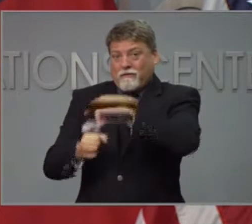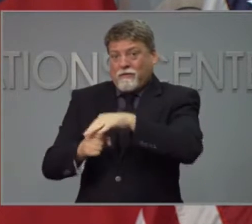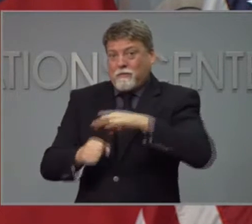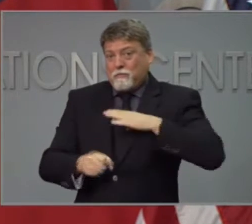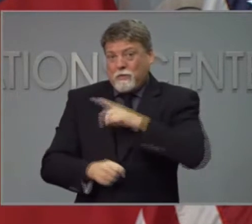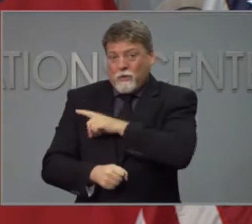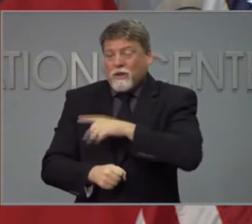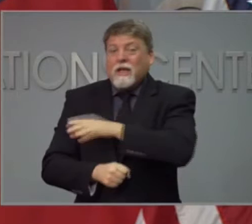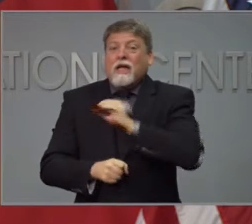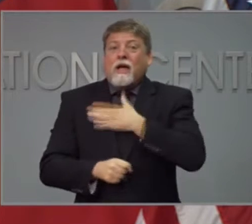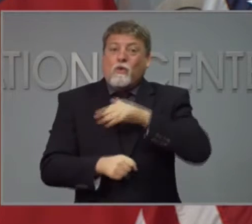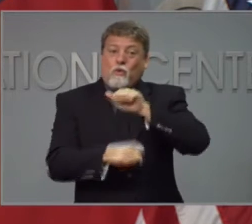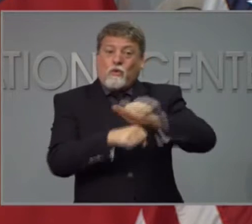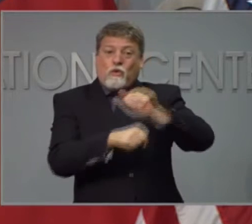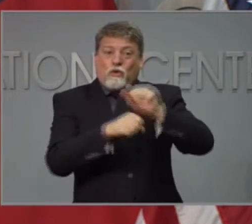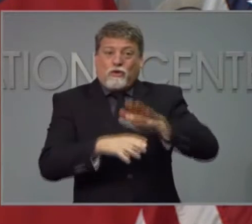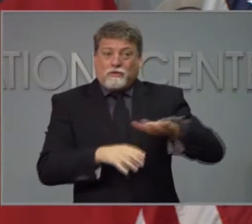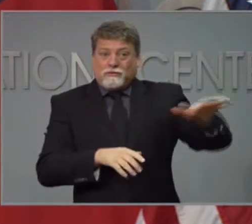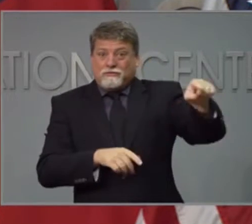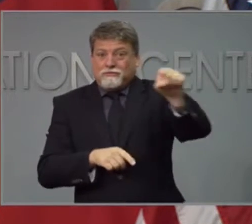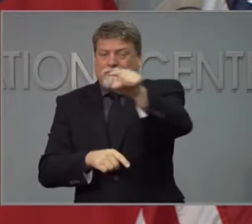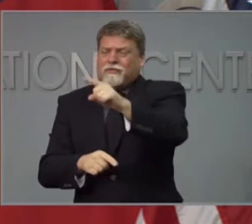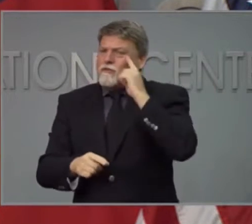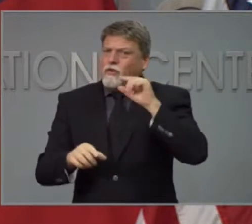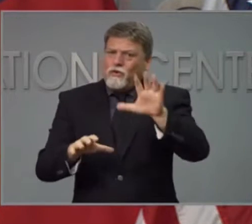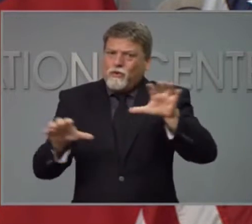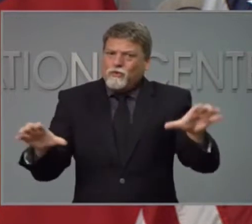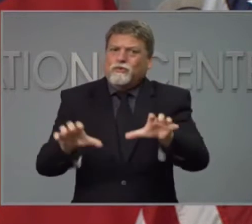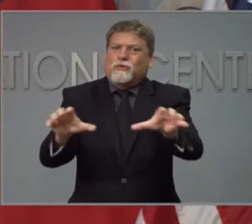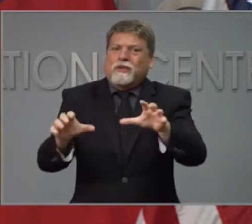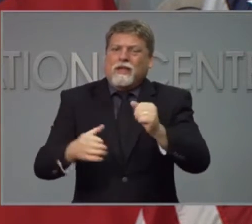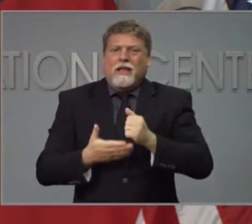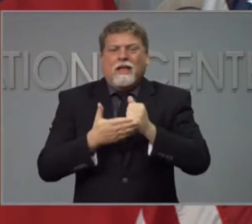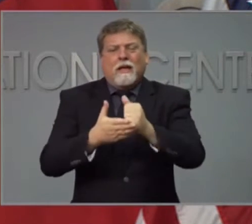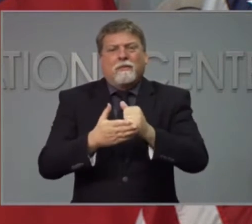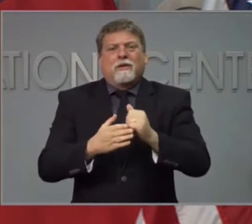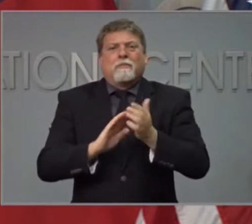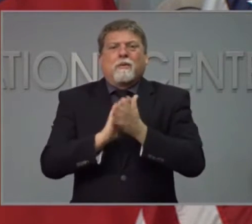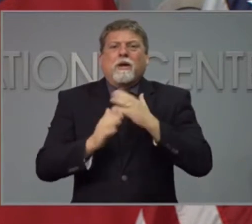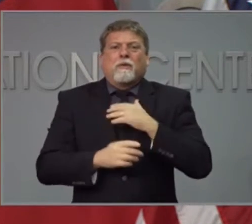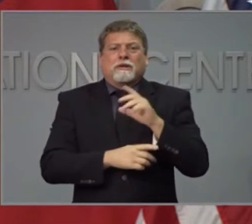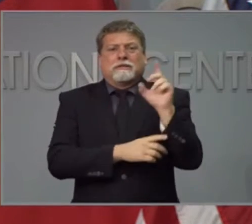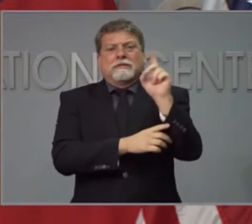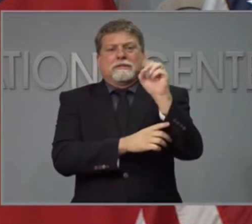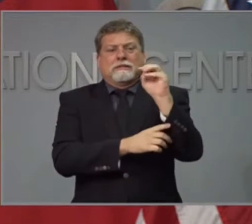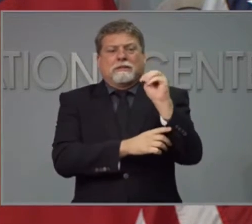to our poll workers today for being on the front lines and being our democracy heroes.